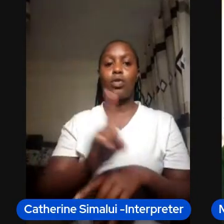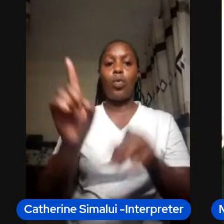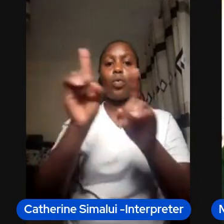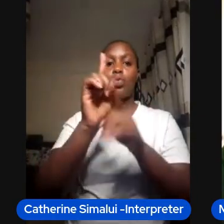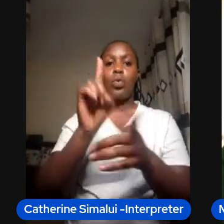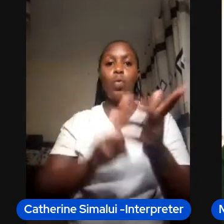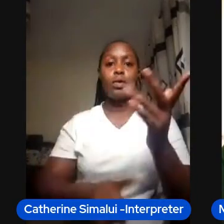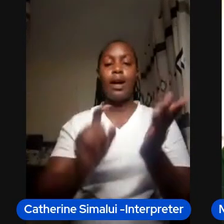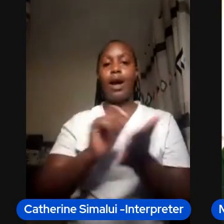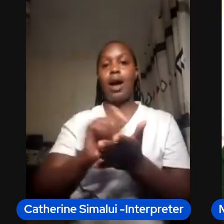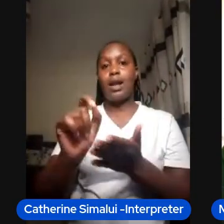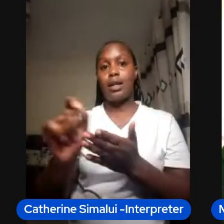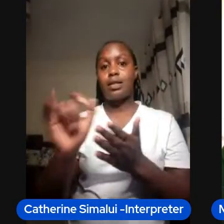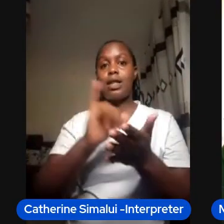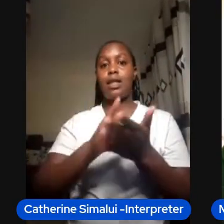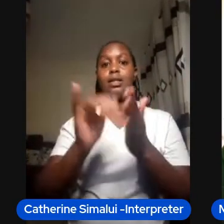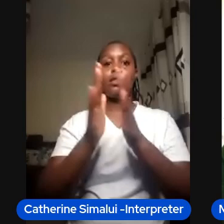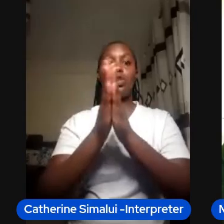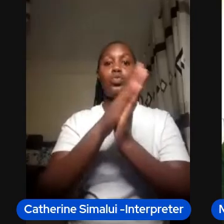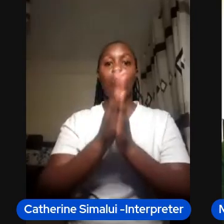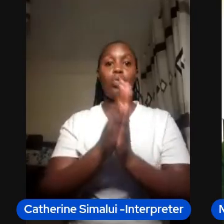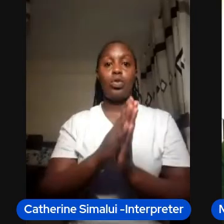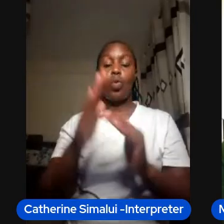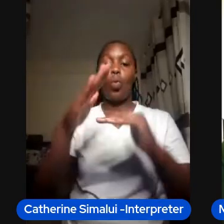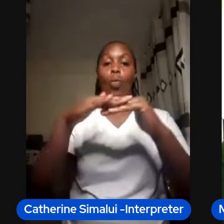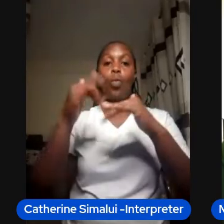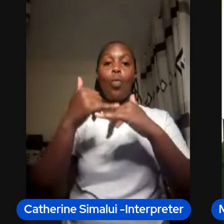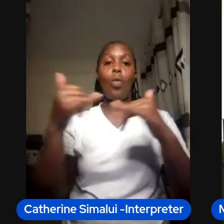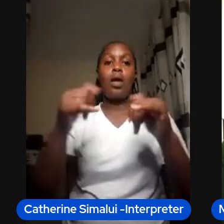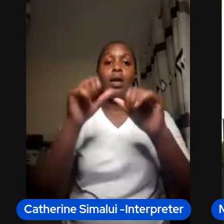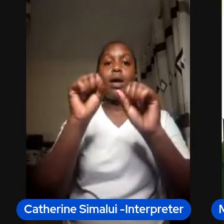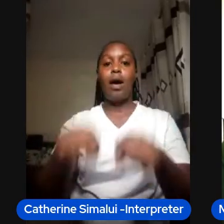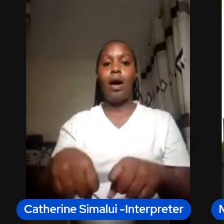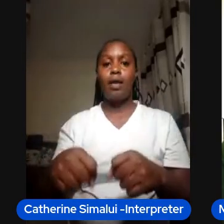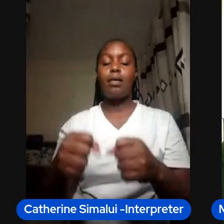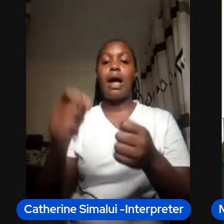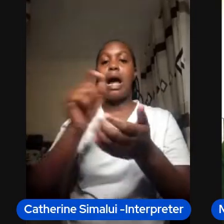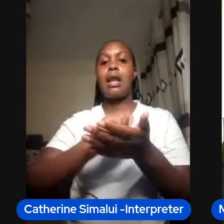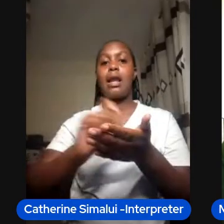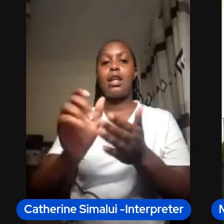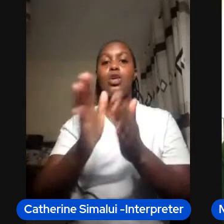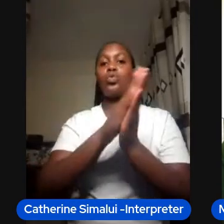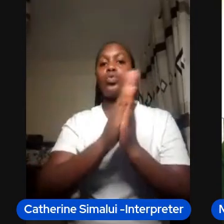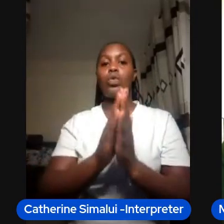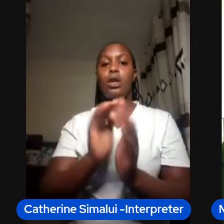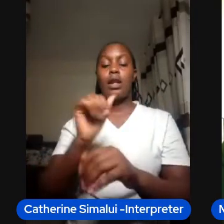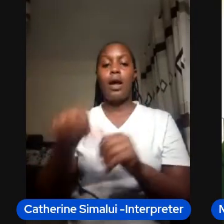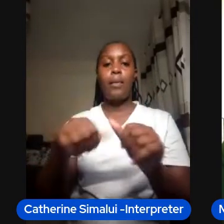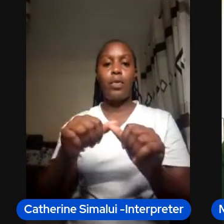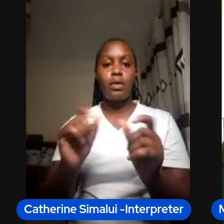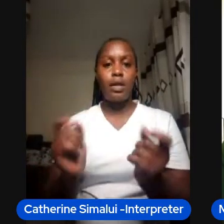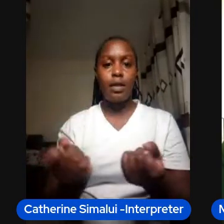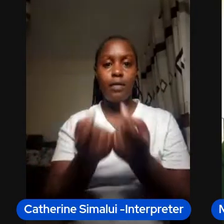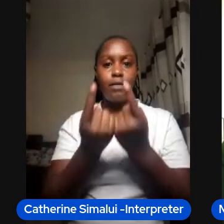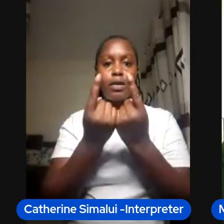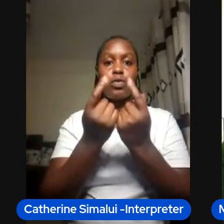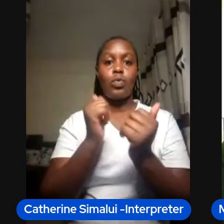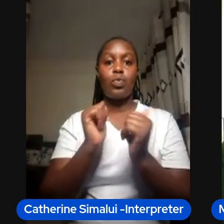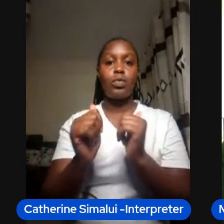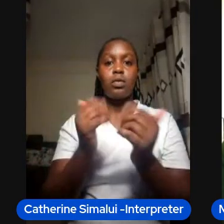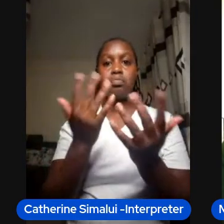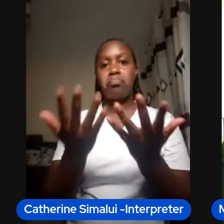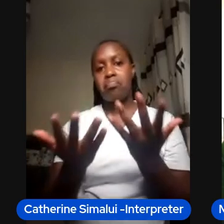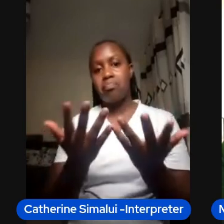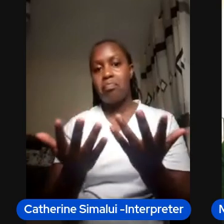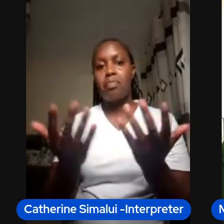and I can go online and I do like a story about like the event that we had today. So I never